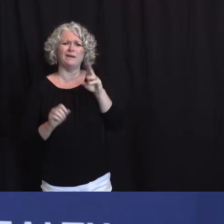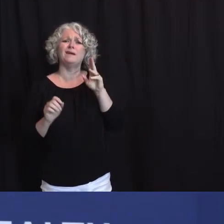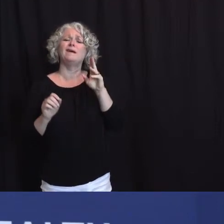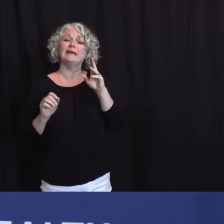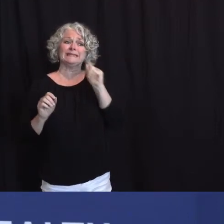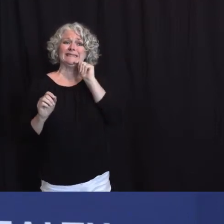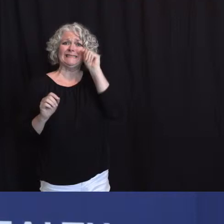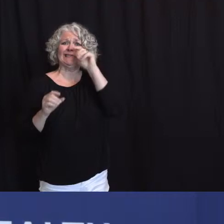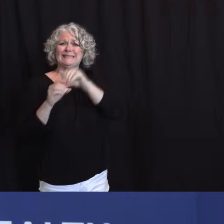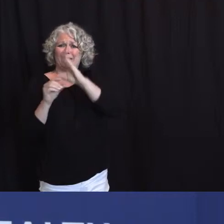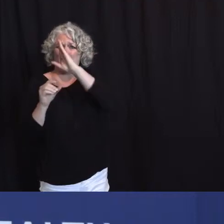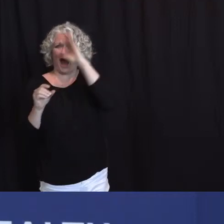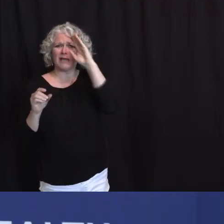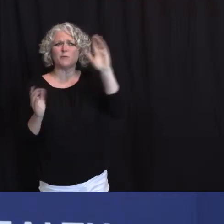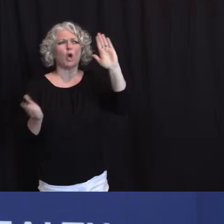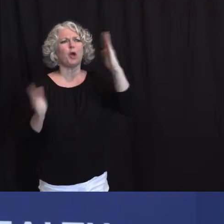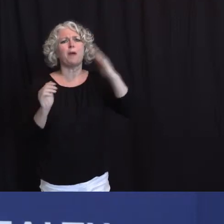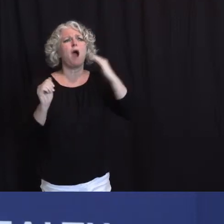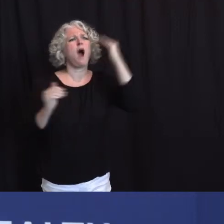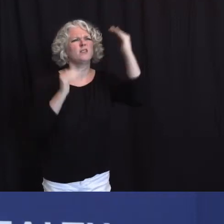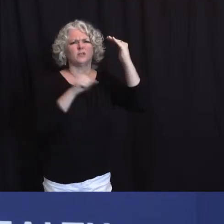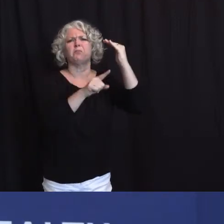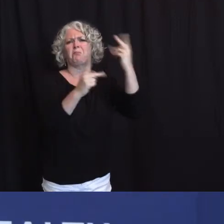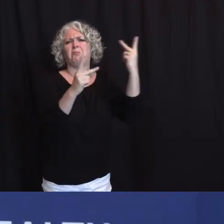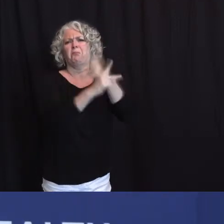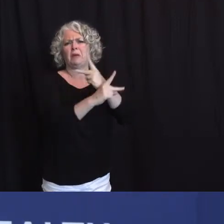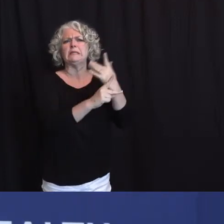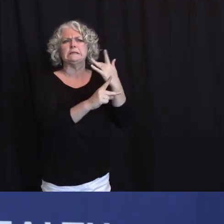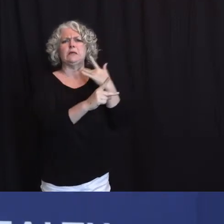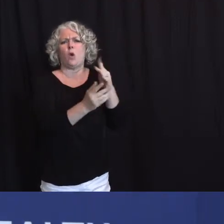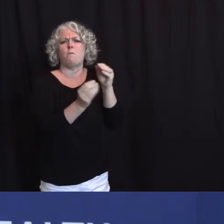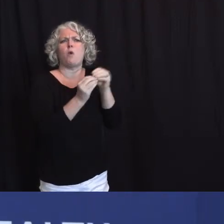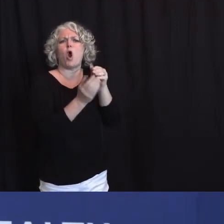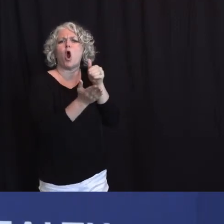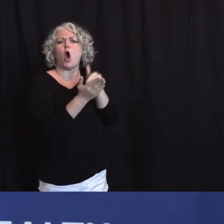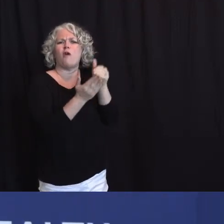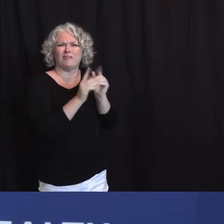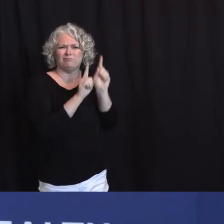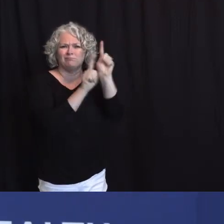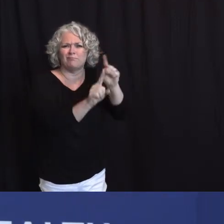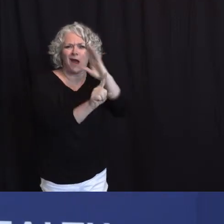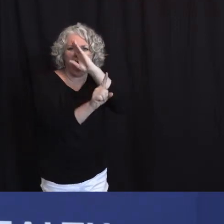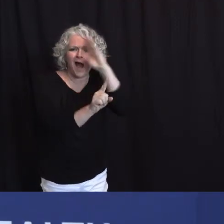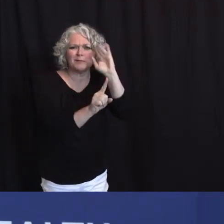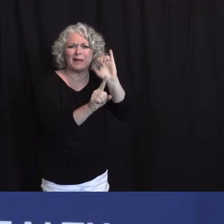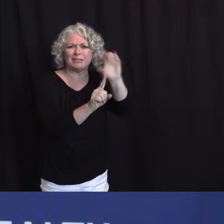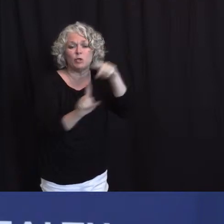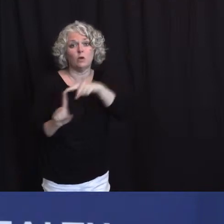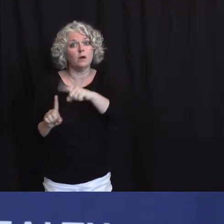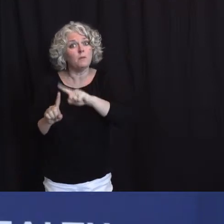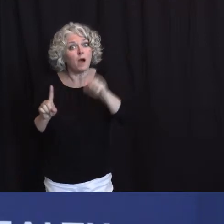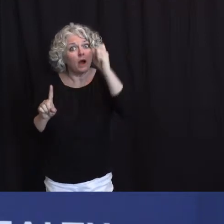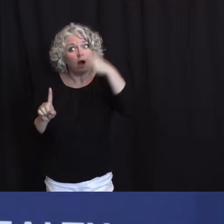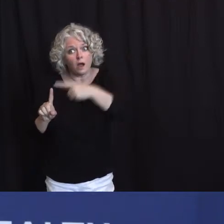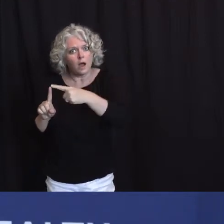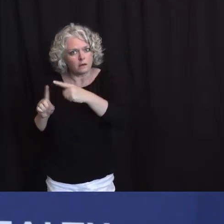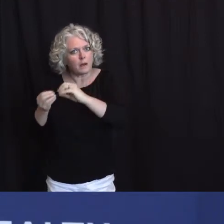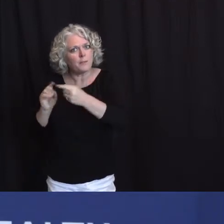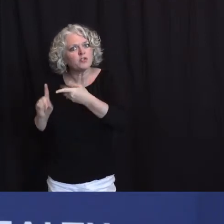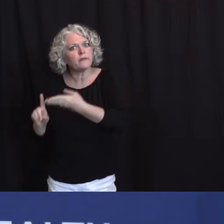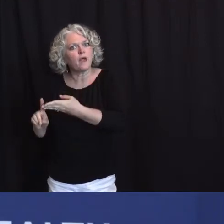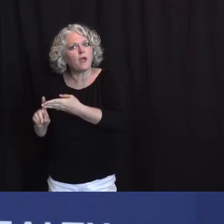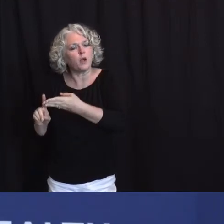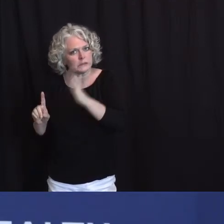adolescents were lower than those in adults. However, these statistics demonstrate that severe disease does occur,